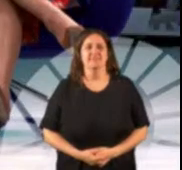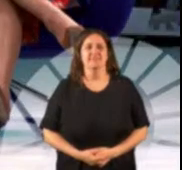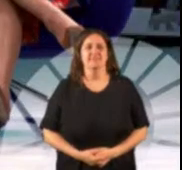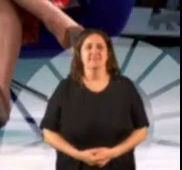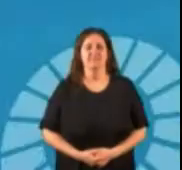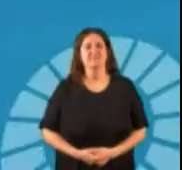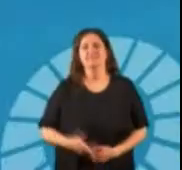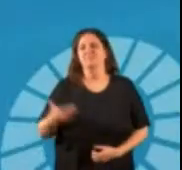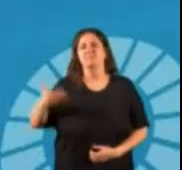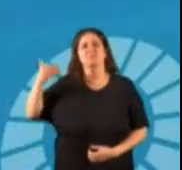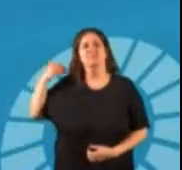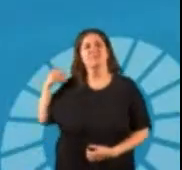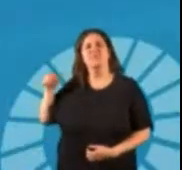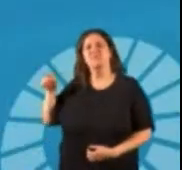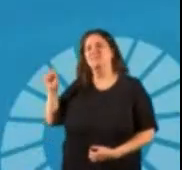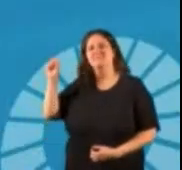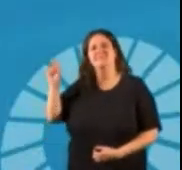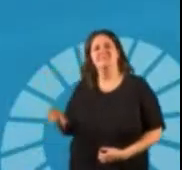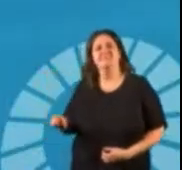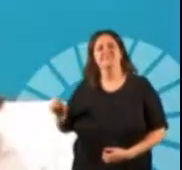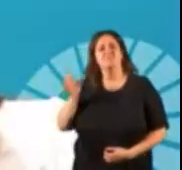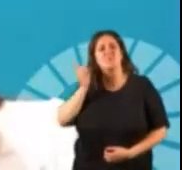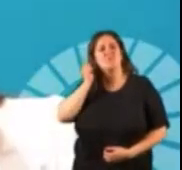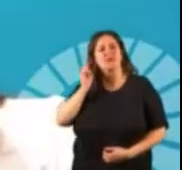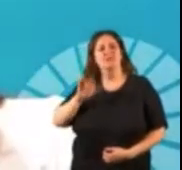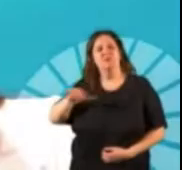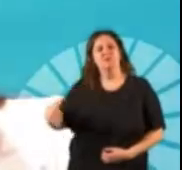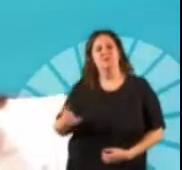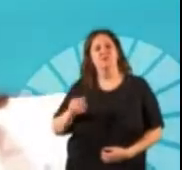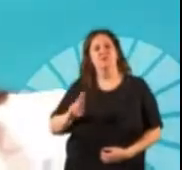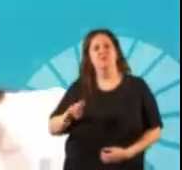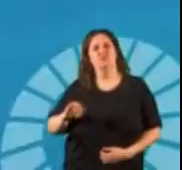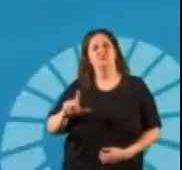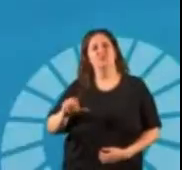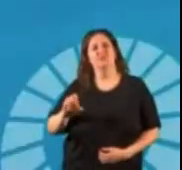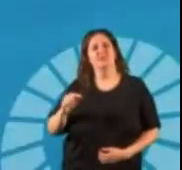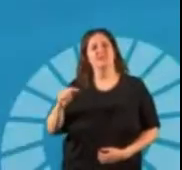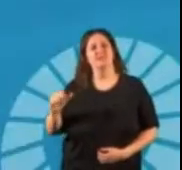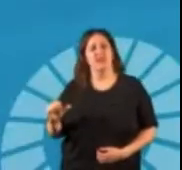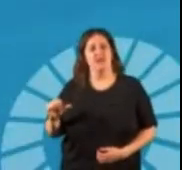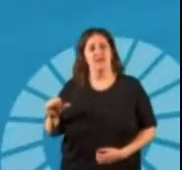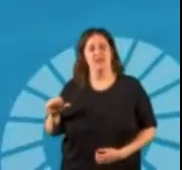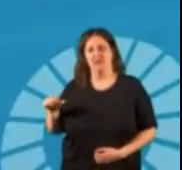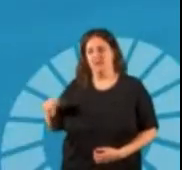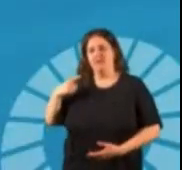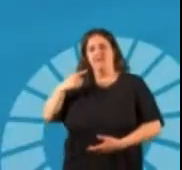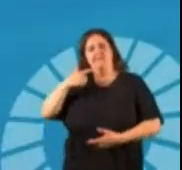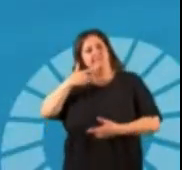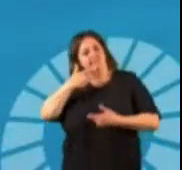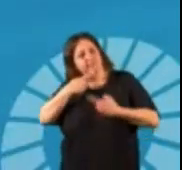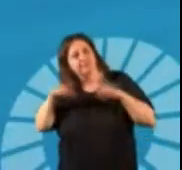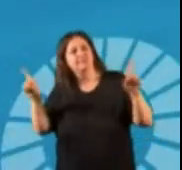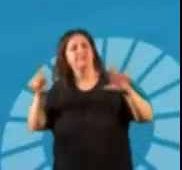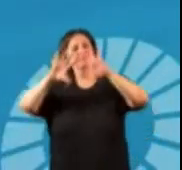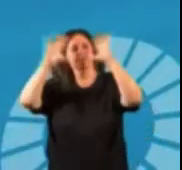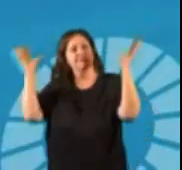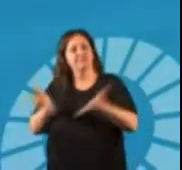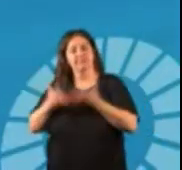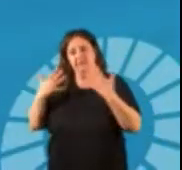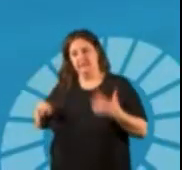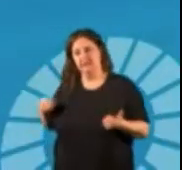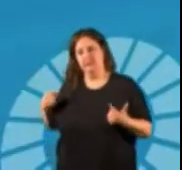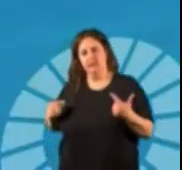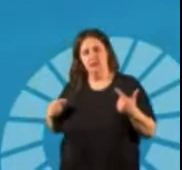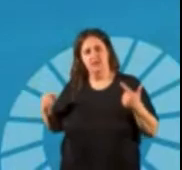others. So we really have an opportunity now to fix the systems, practices, and funding in order to build